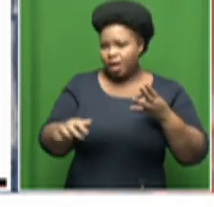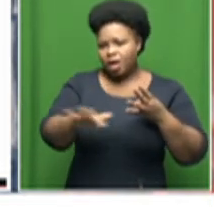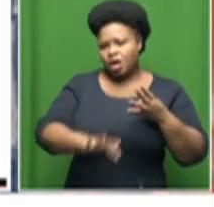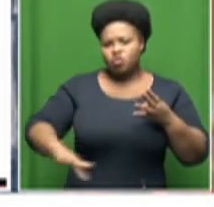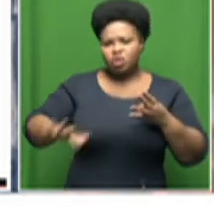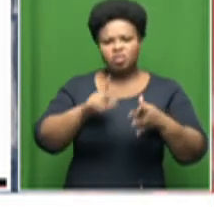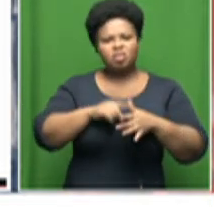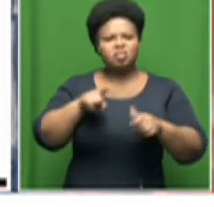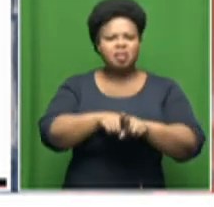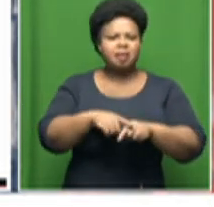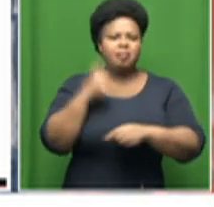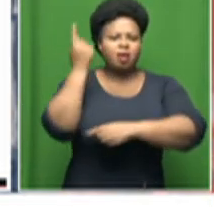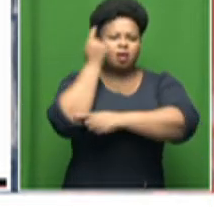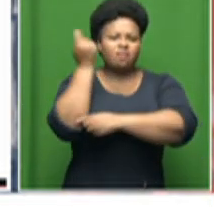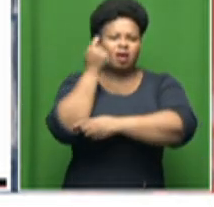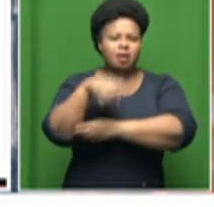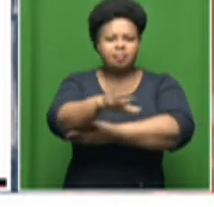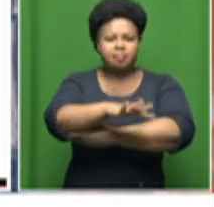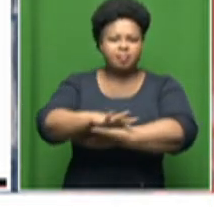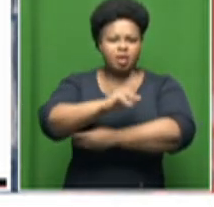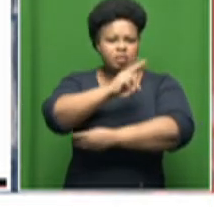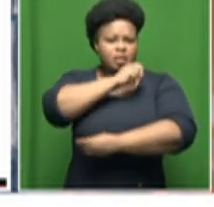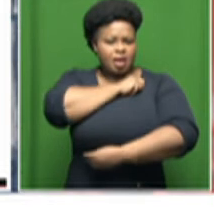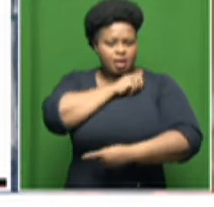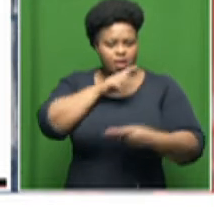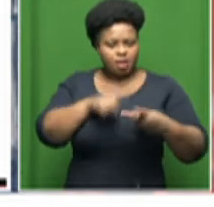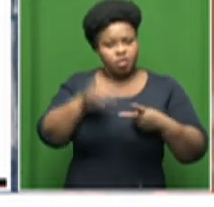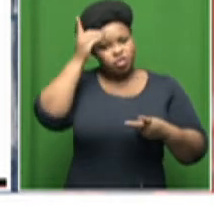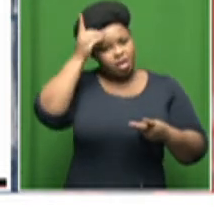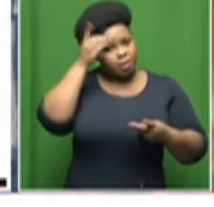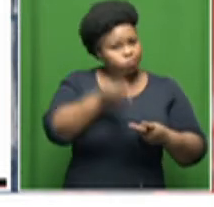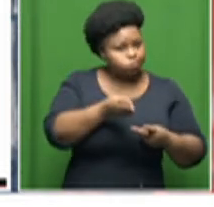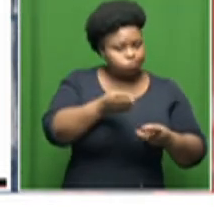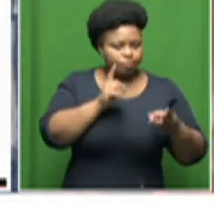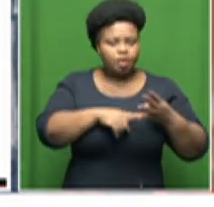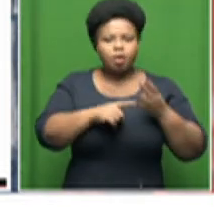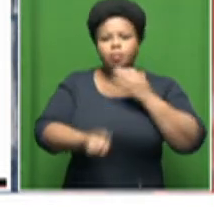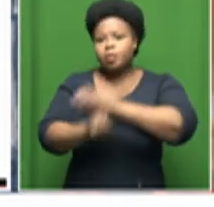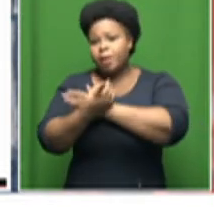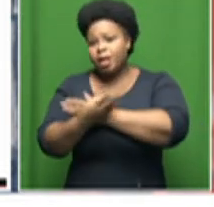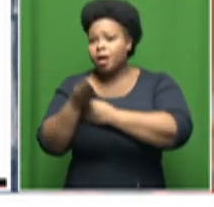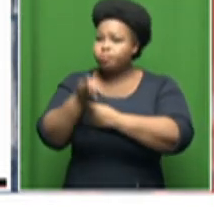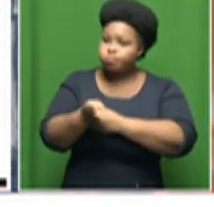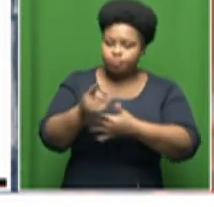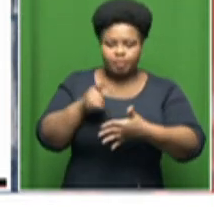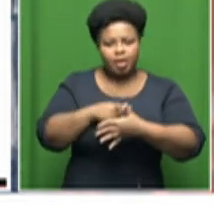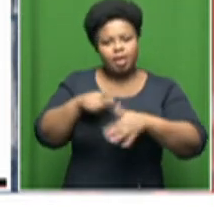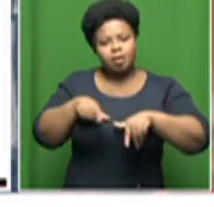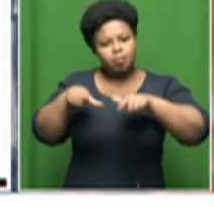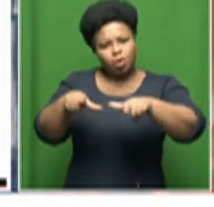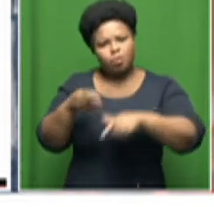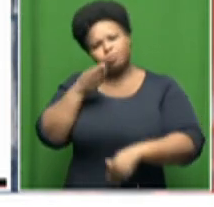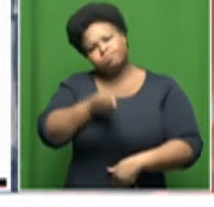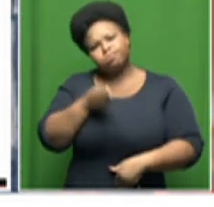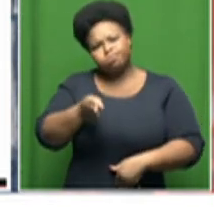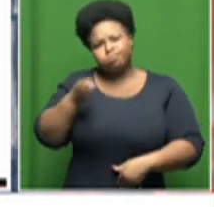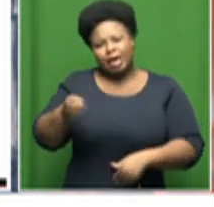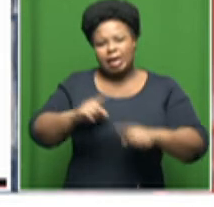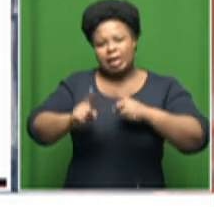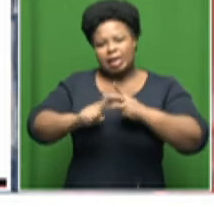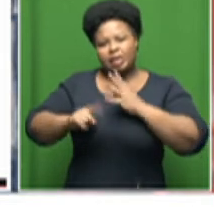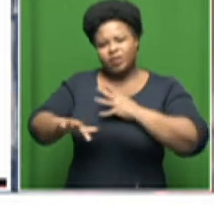in rural KwaZulu-Natal and in Durban, and we have sites in Mpumalanga and in Limpopo. And so we will be